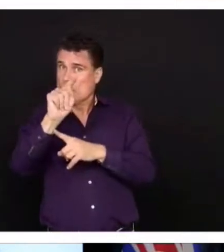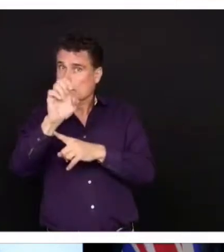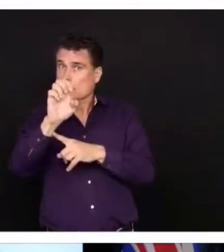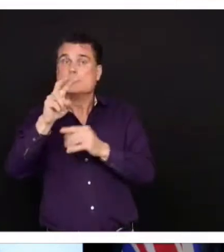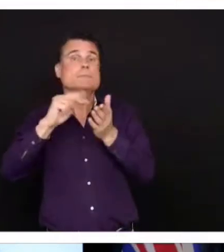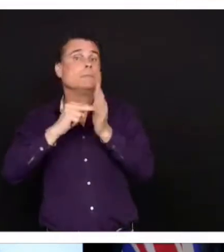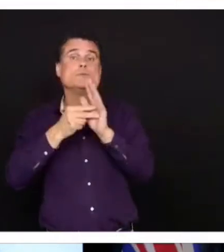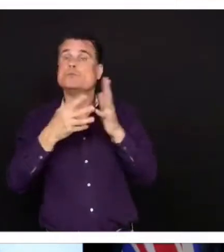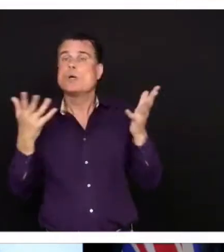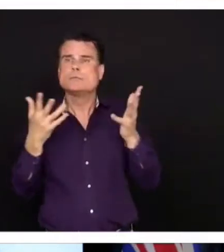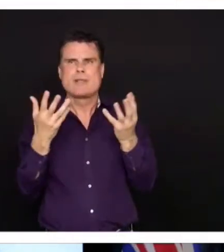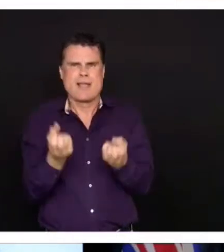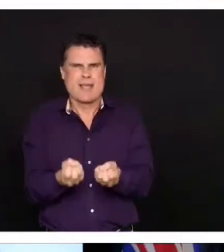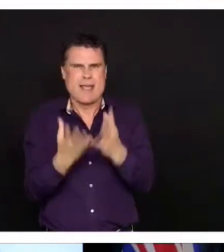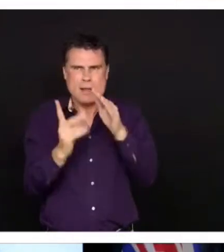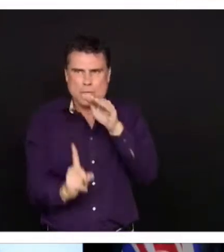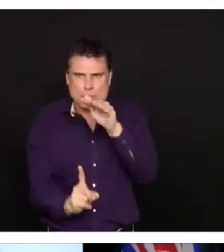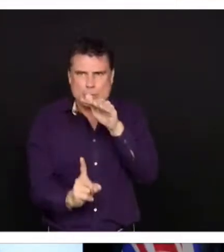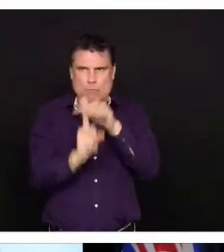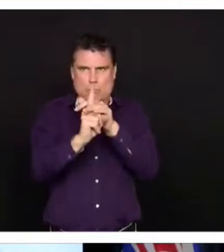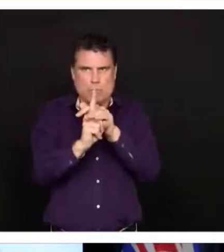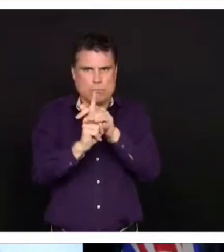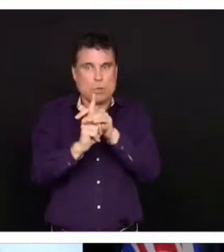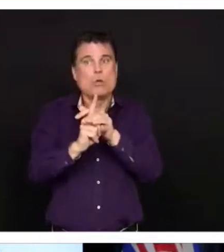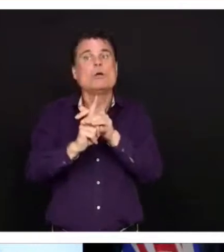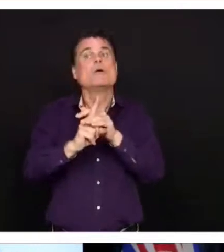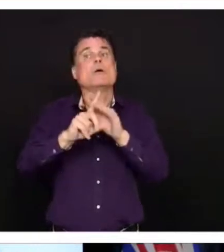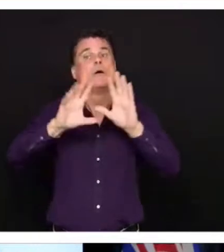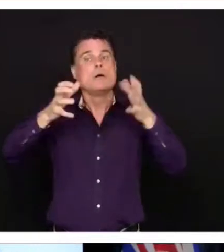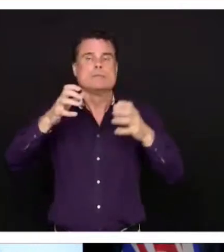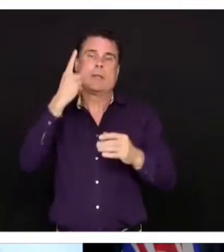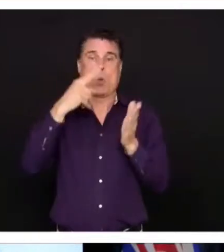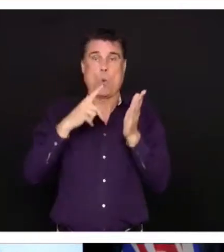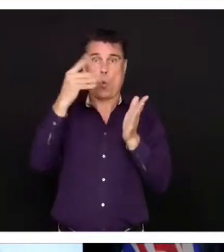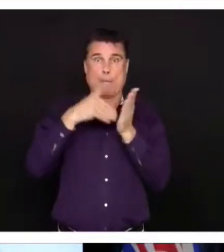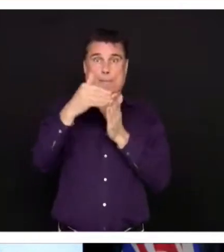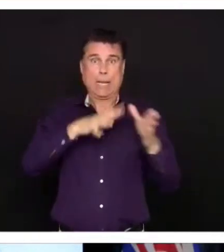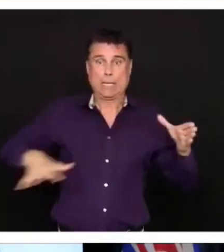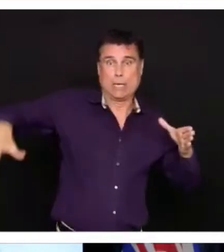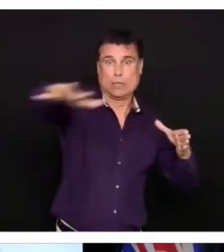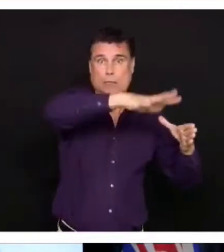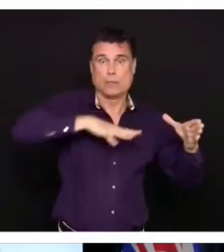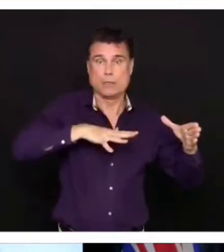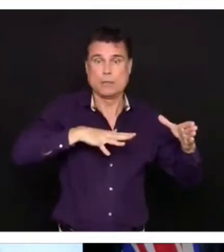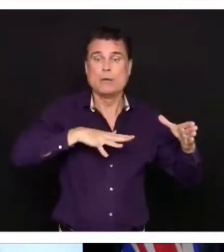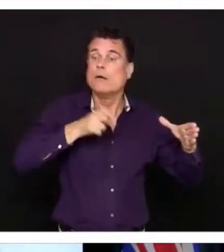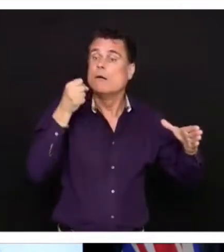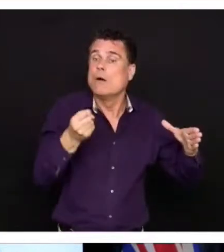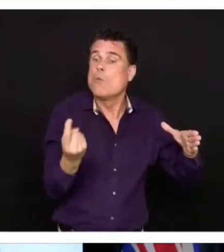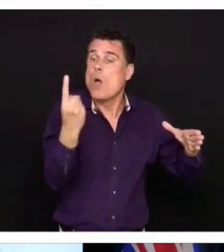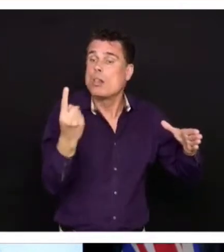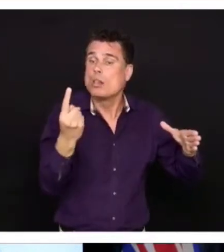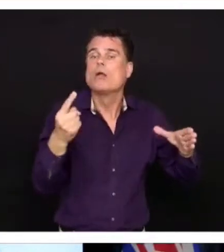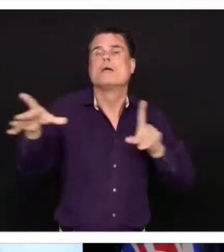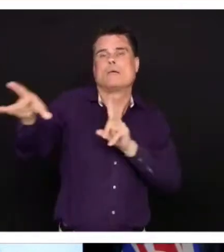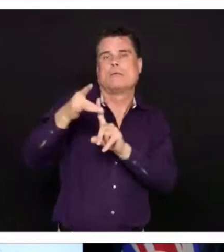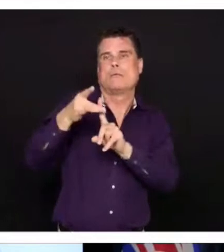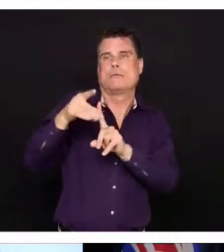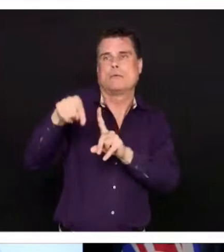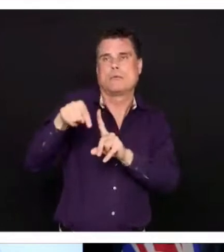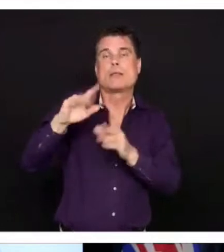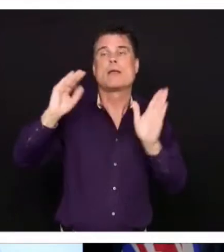we pulled everybody back to day one is when you reached 2 cases per million population. And the reason